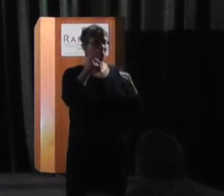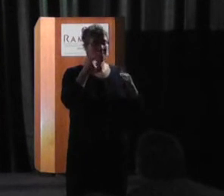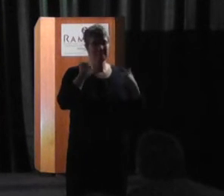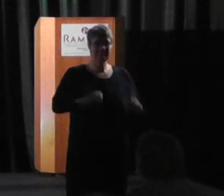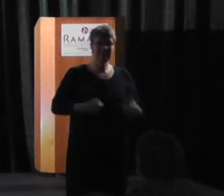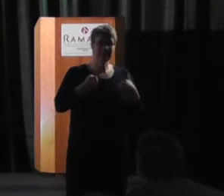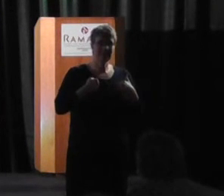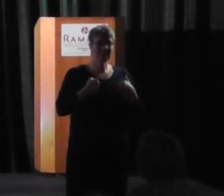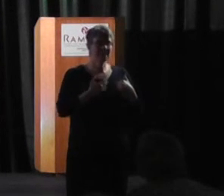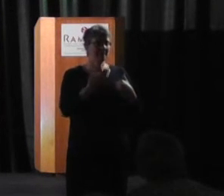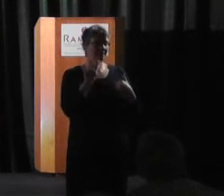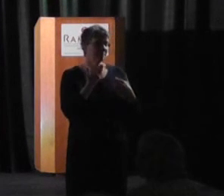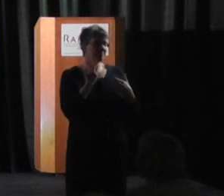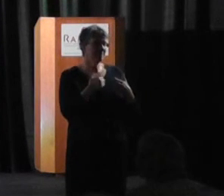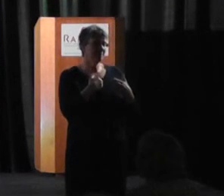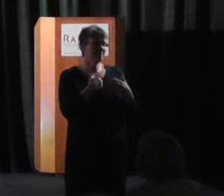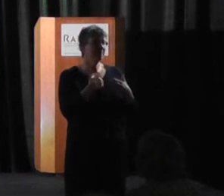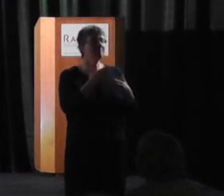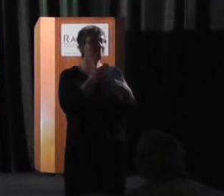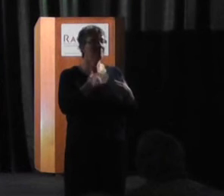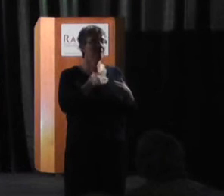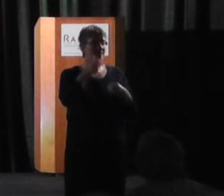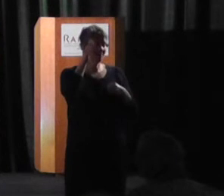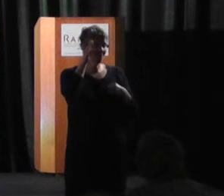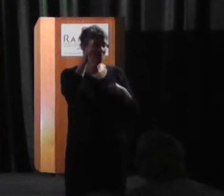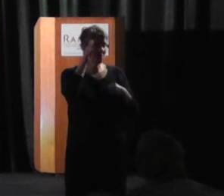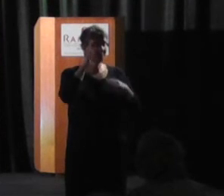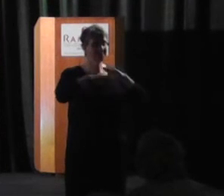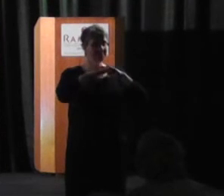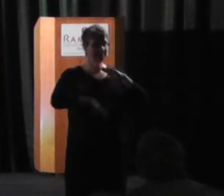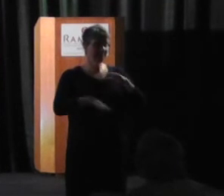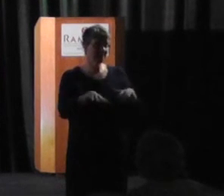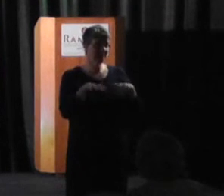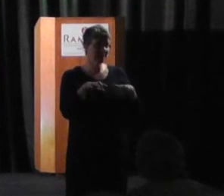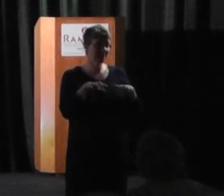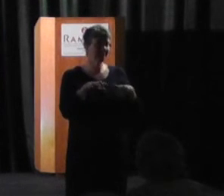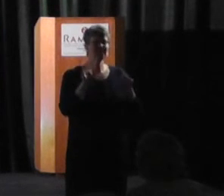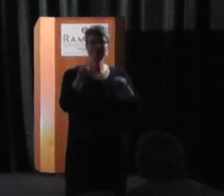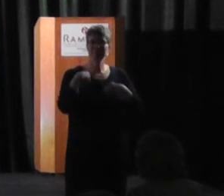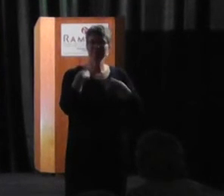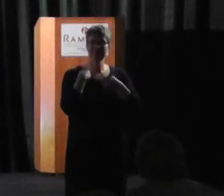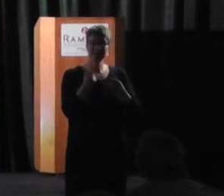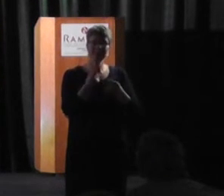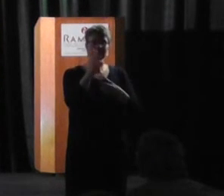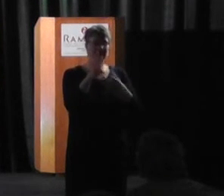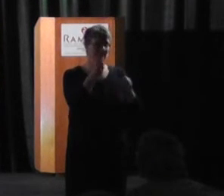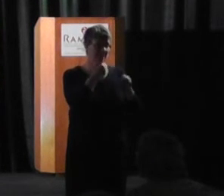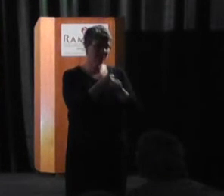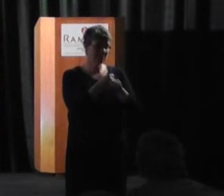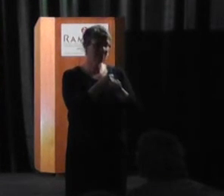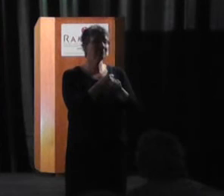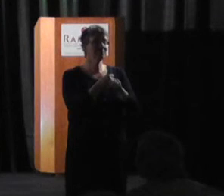do, maybe you follow me on social media, my father is a quadriplegic. He has been for the last just about 7 years.